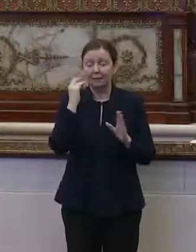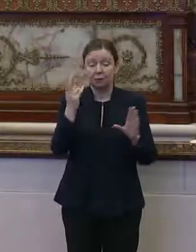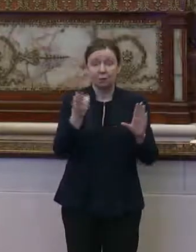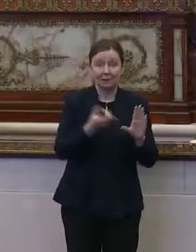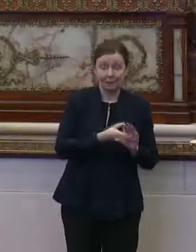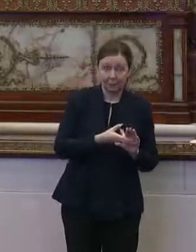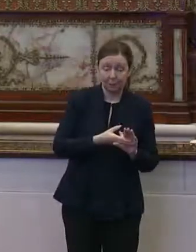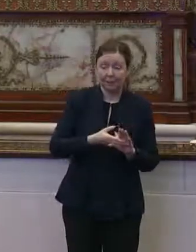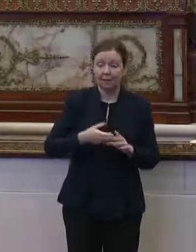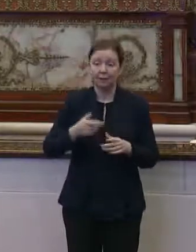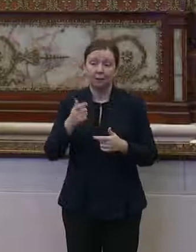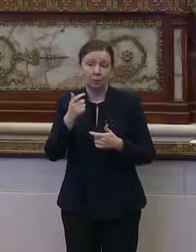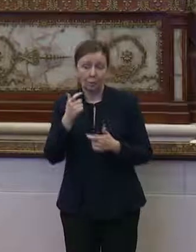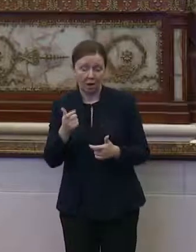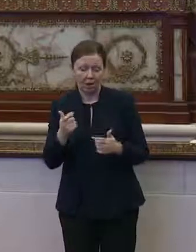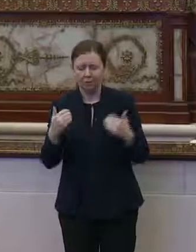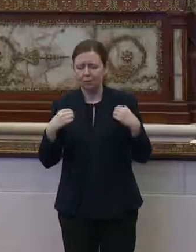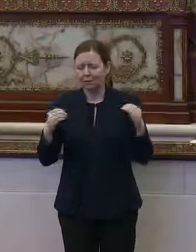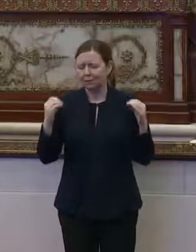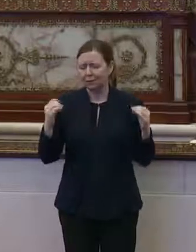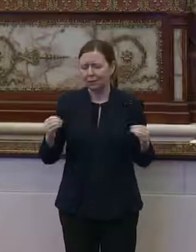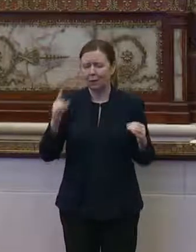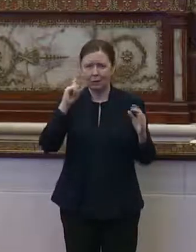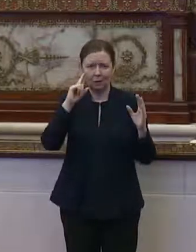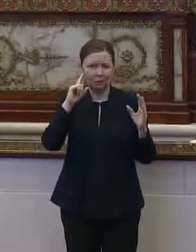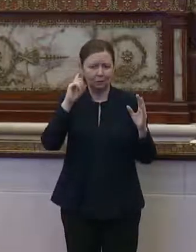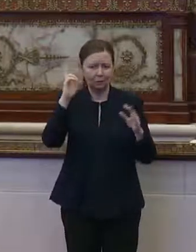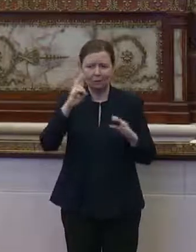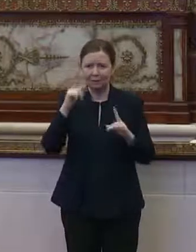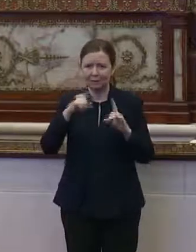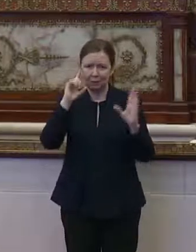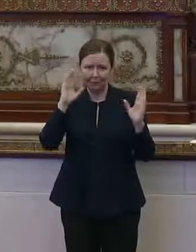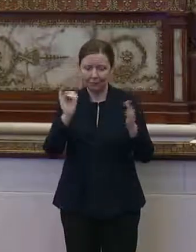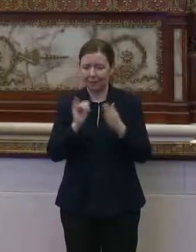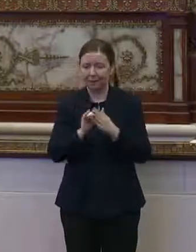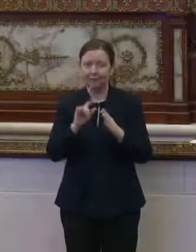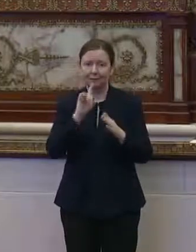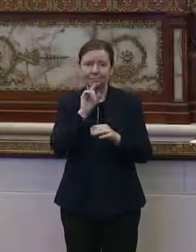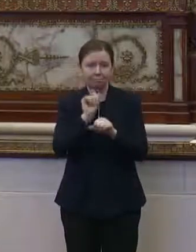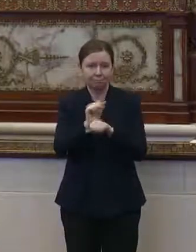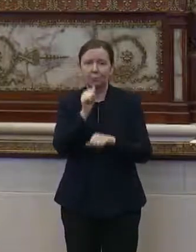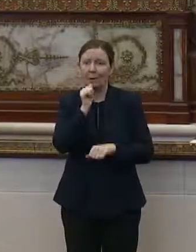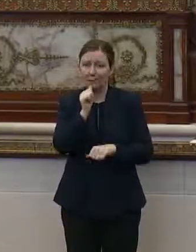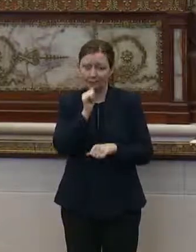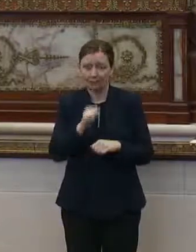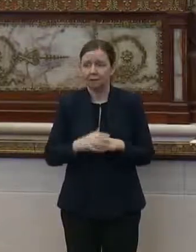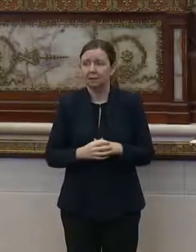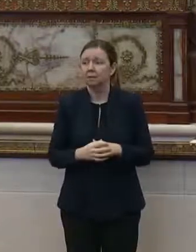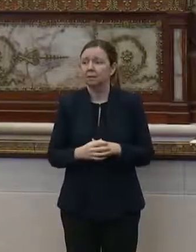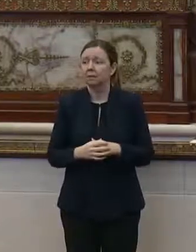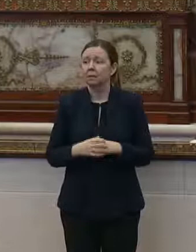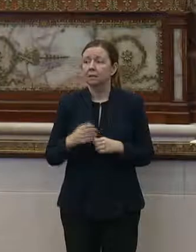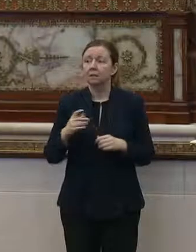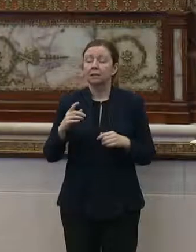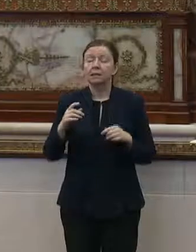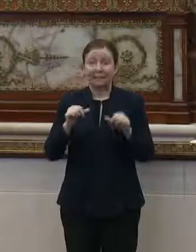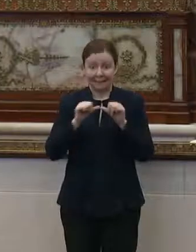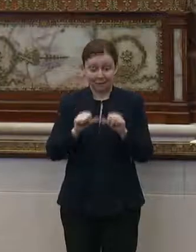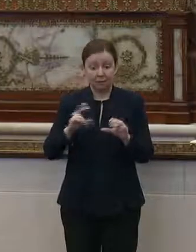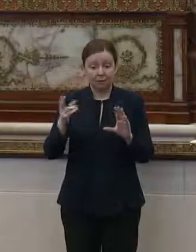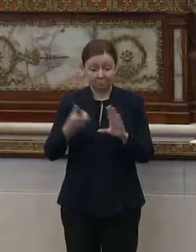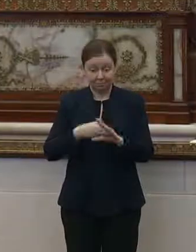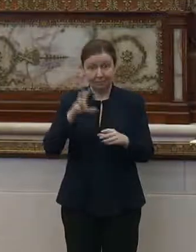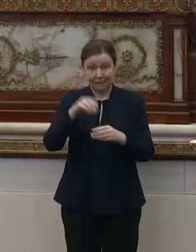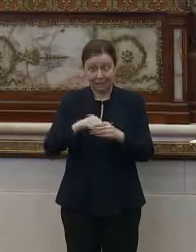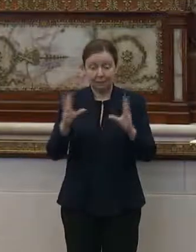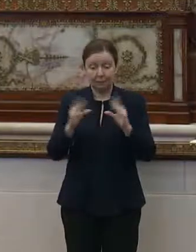viewers have no reasonable expectation of privacy. By continuing to be in the meeting, you